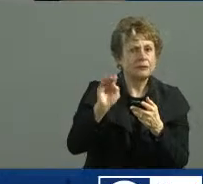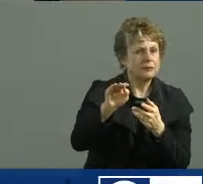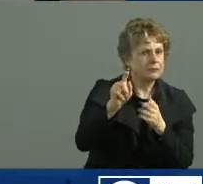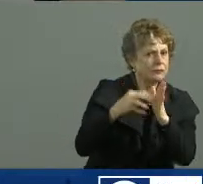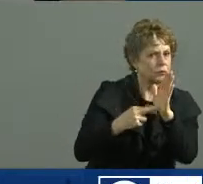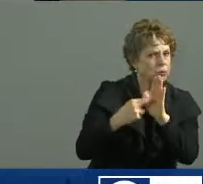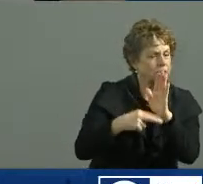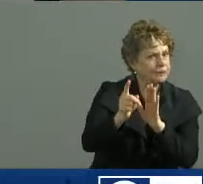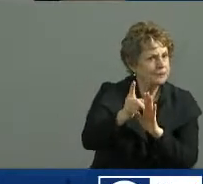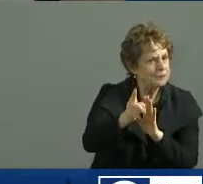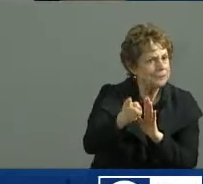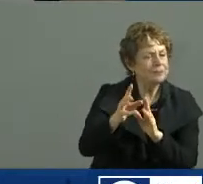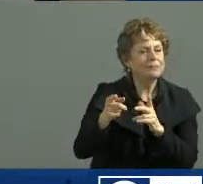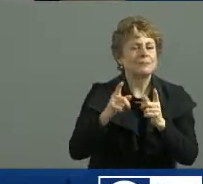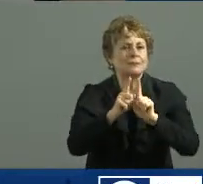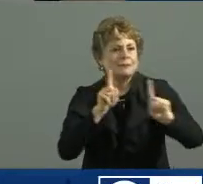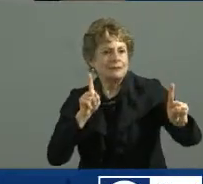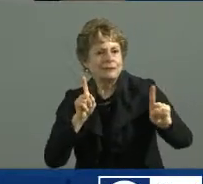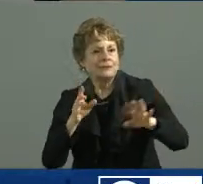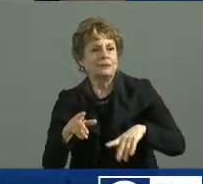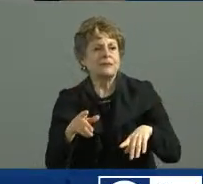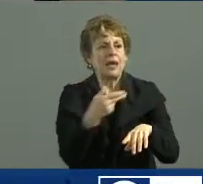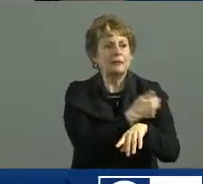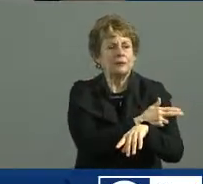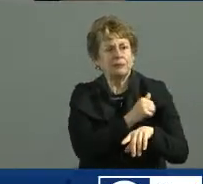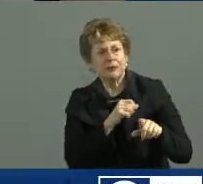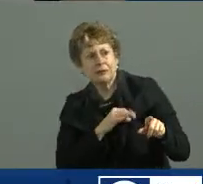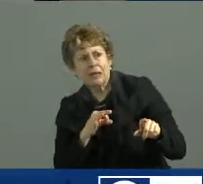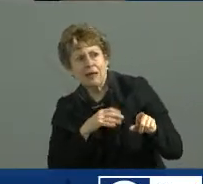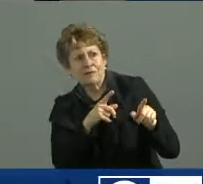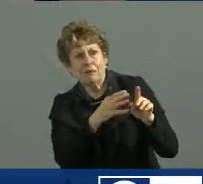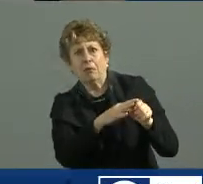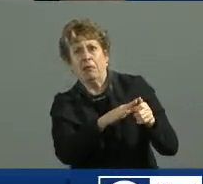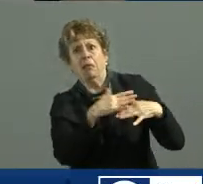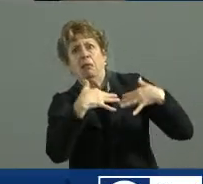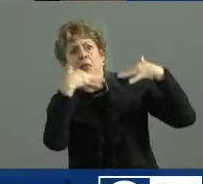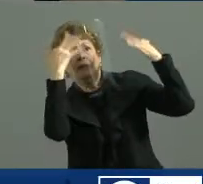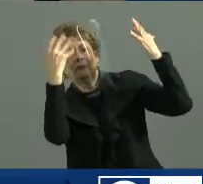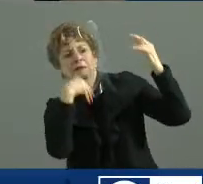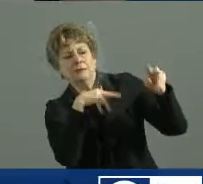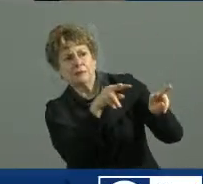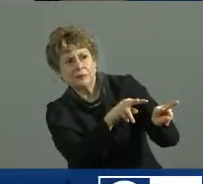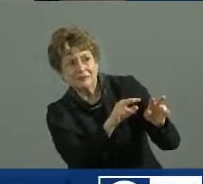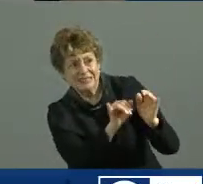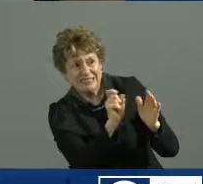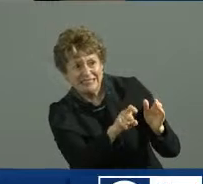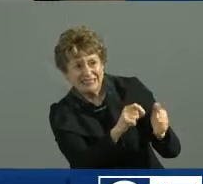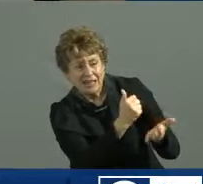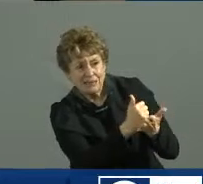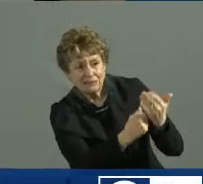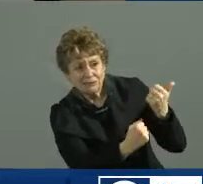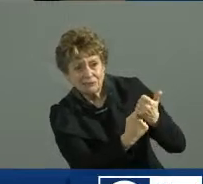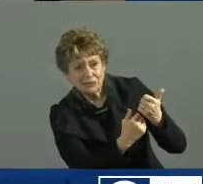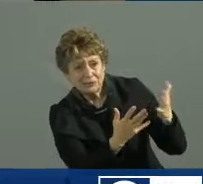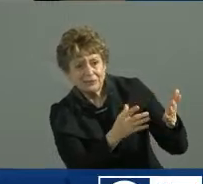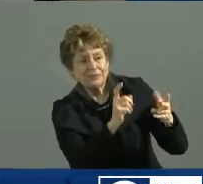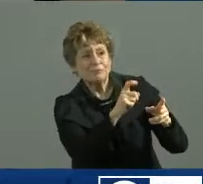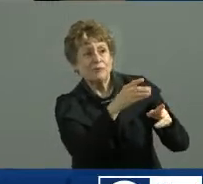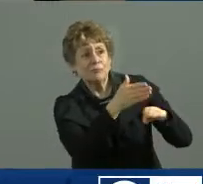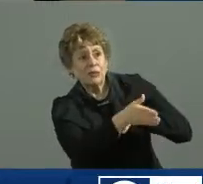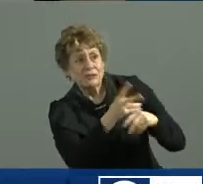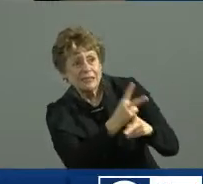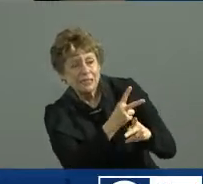hospital capacity and staffing issues, identifying post-acute care placement, and now we're assisting with